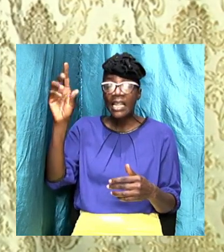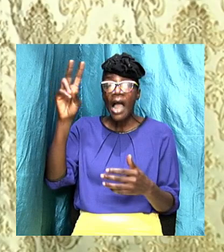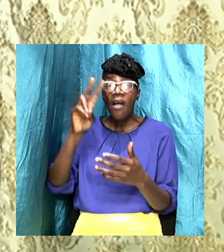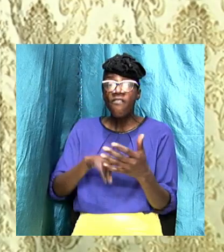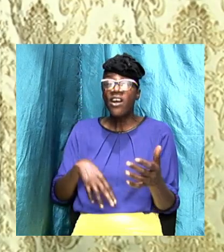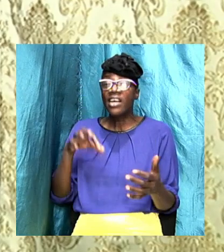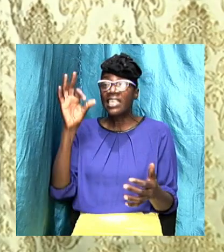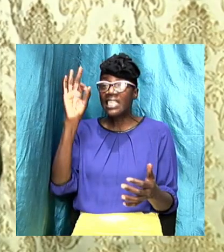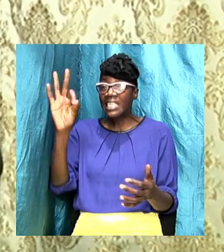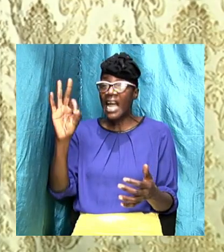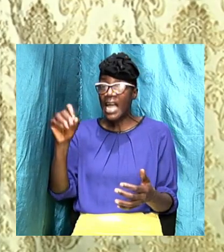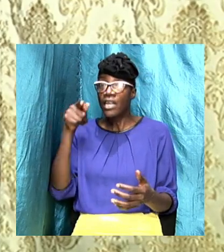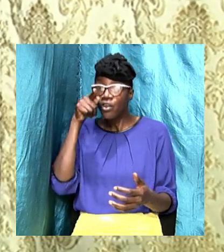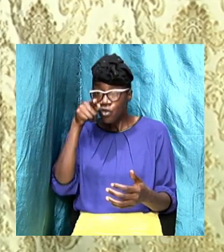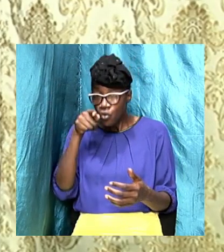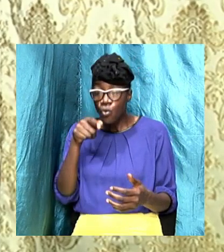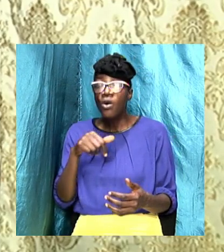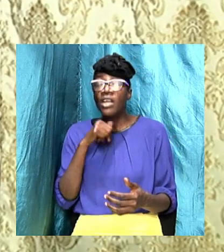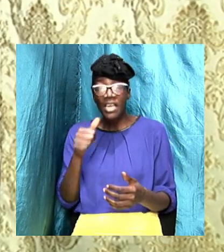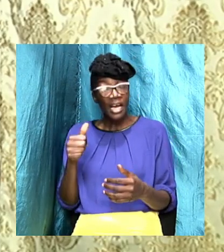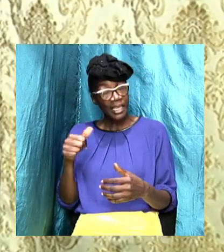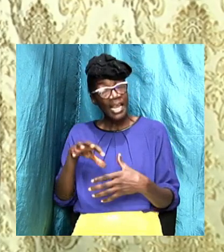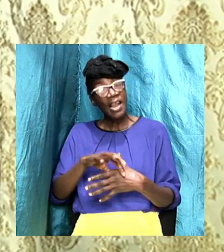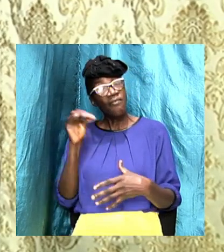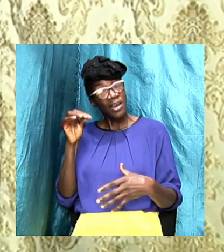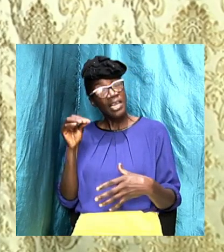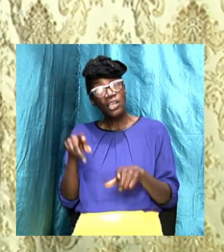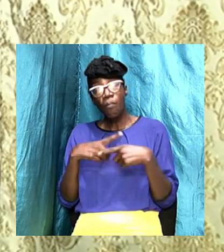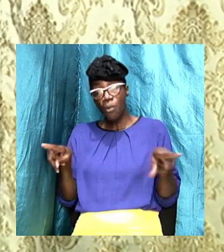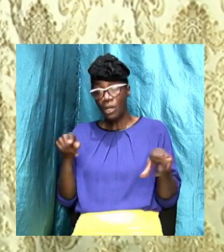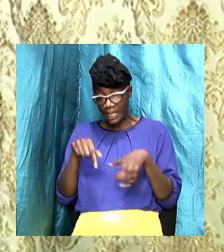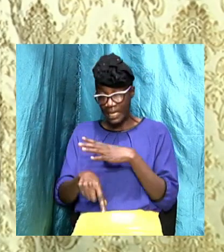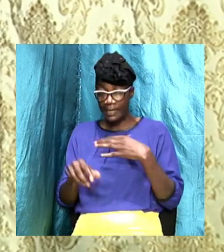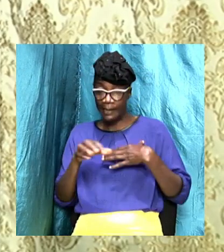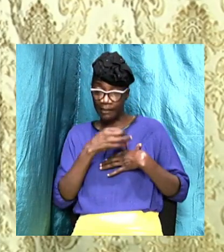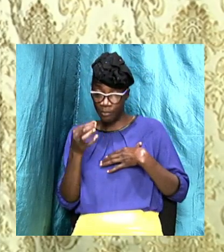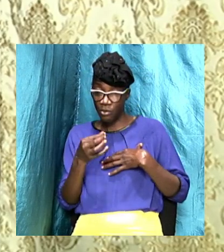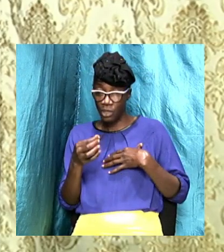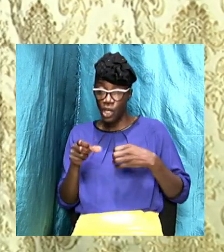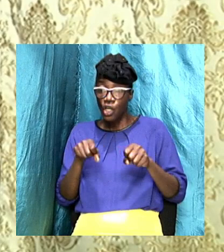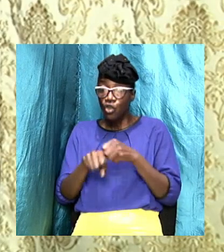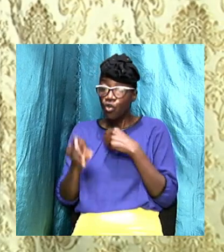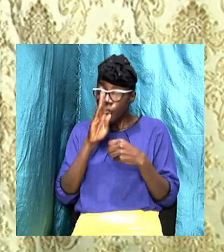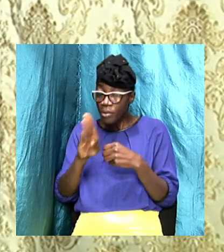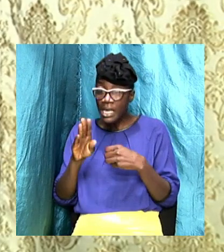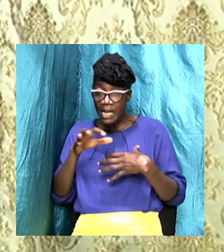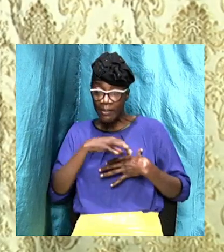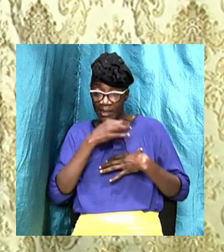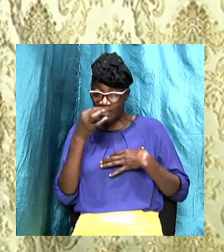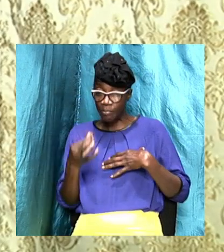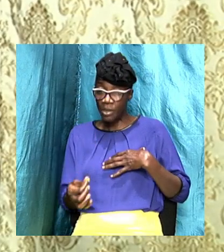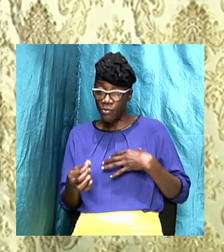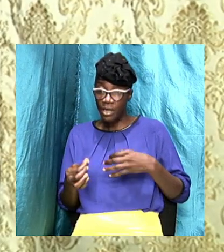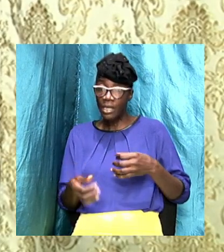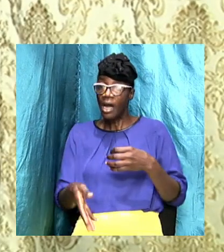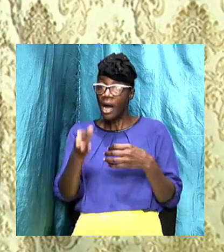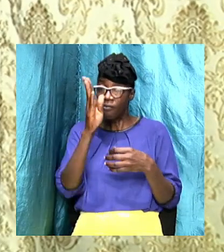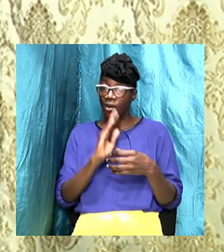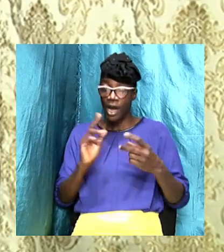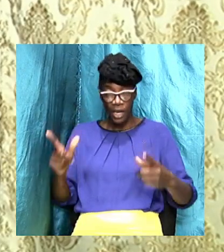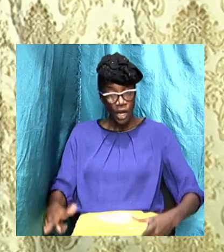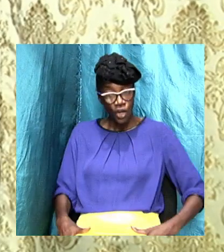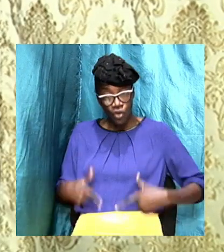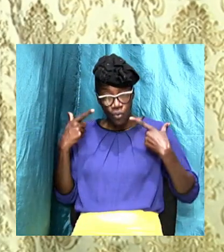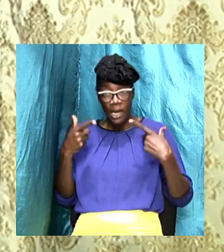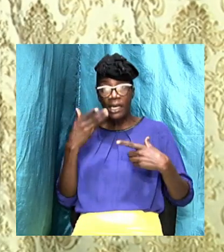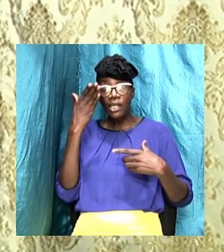verse 9, amen, "But ye are not in the flesh, but ye are in the Spirit, if so be that the Spirit of God dwells